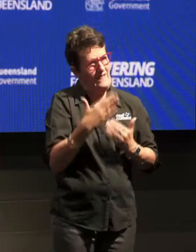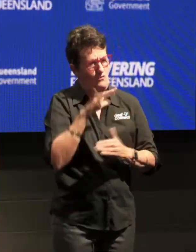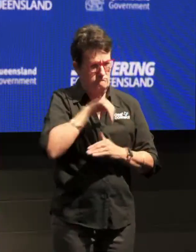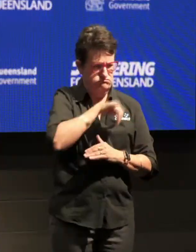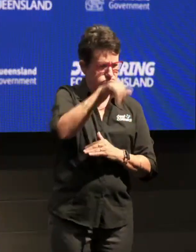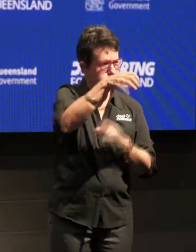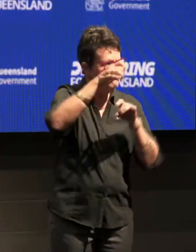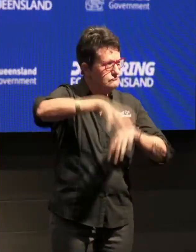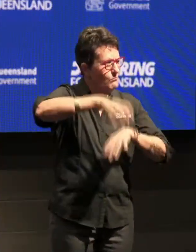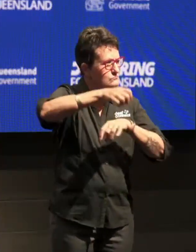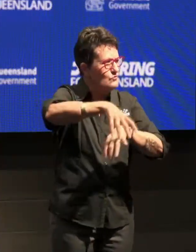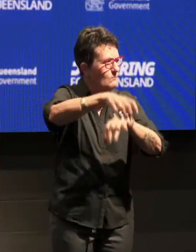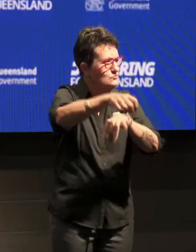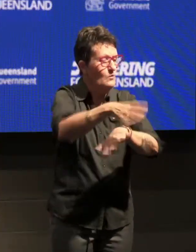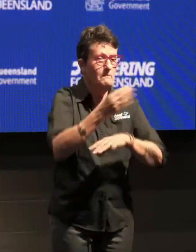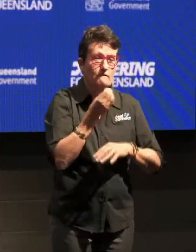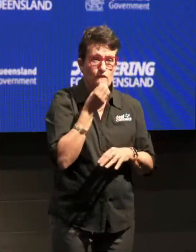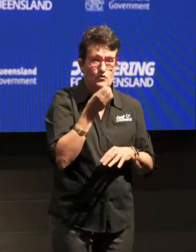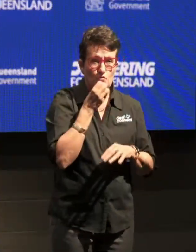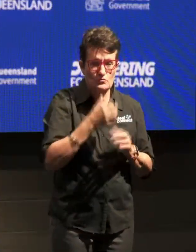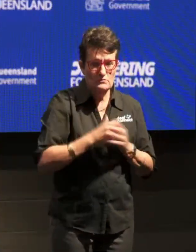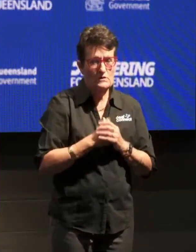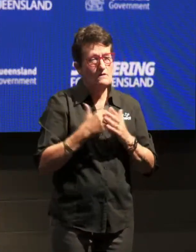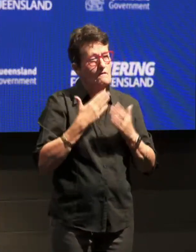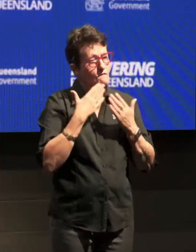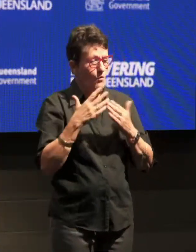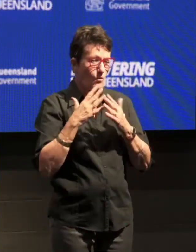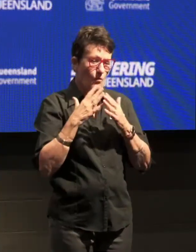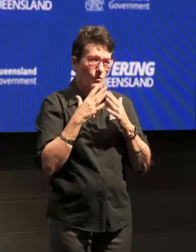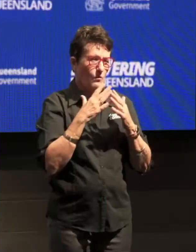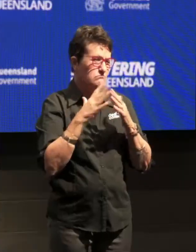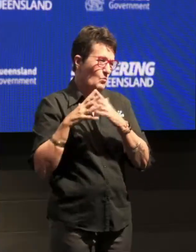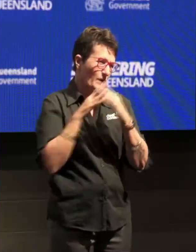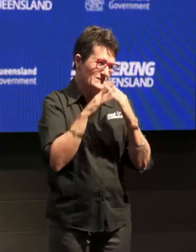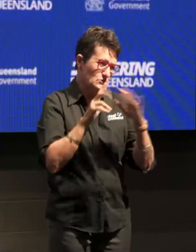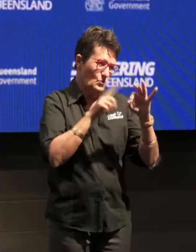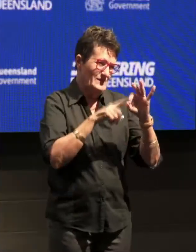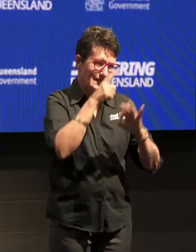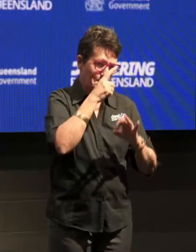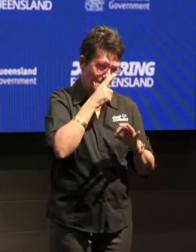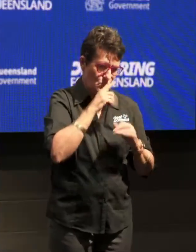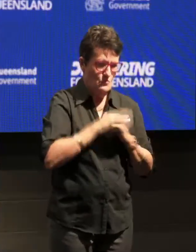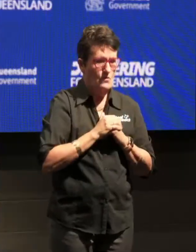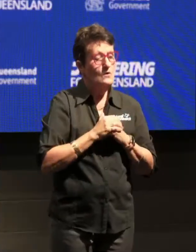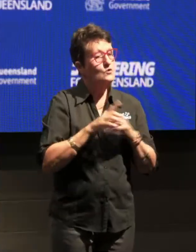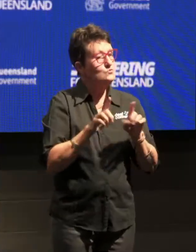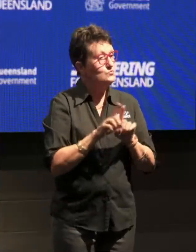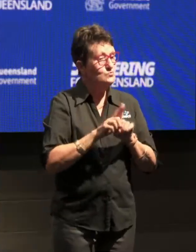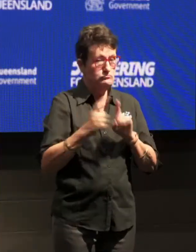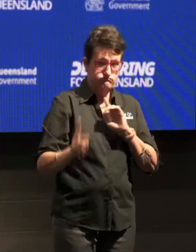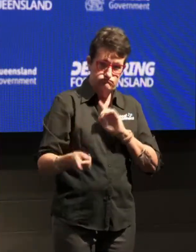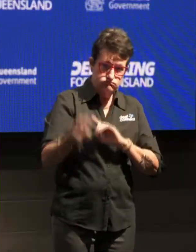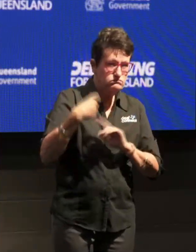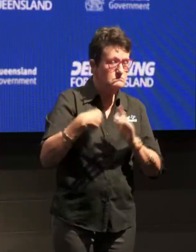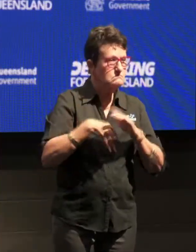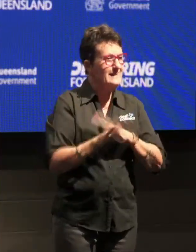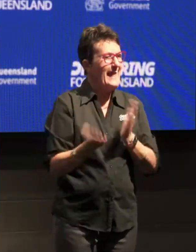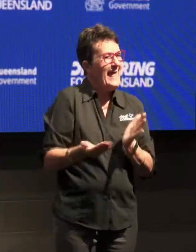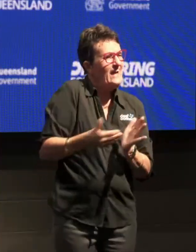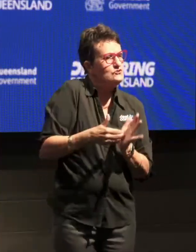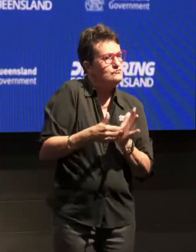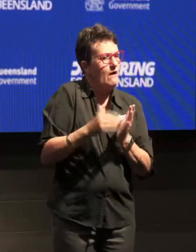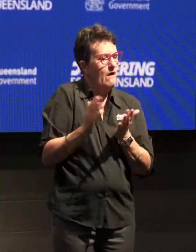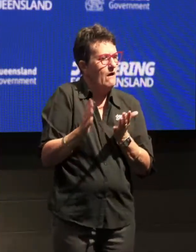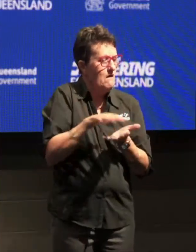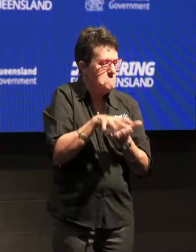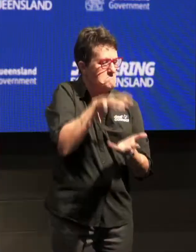to drop fodder for their fellow Western Queenslanders. We are also urgently bringing extra supplies of things like